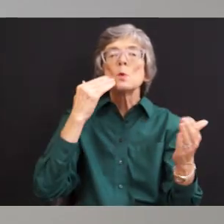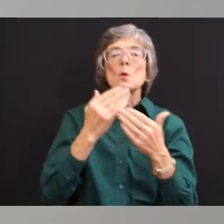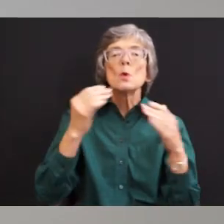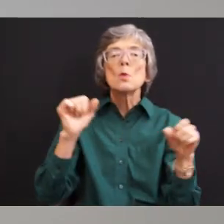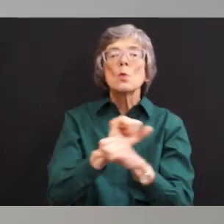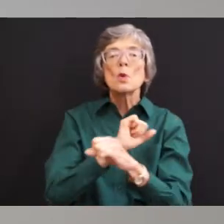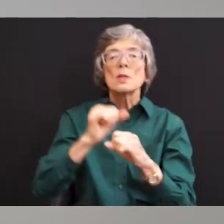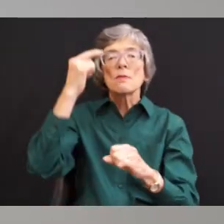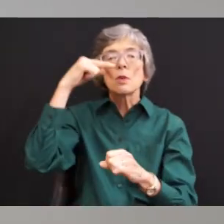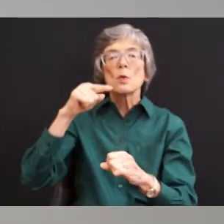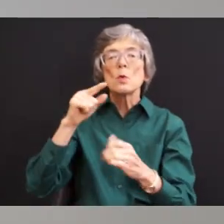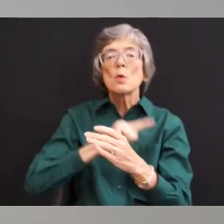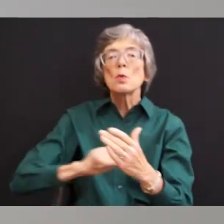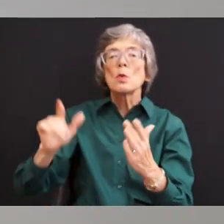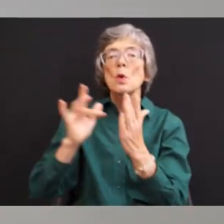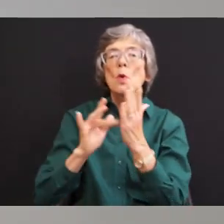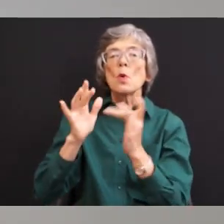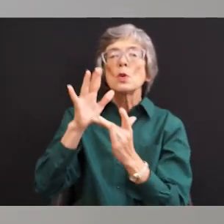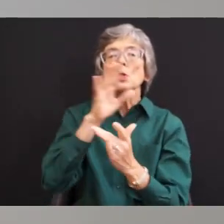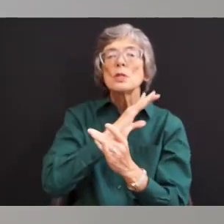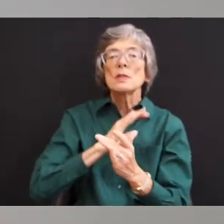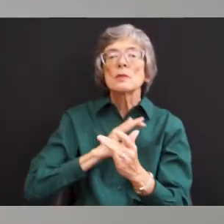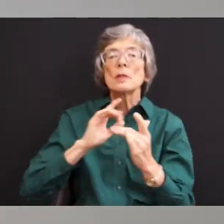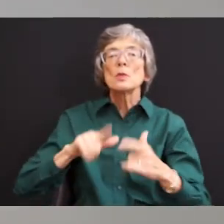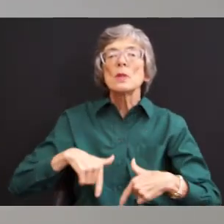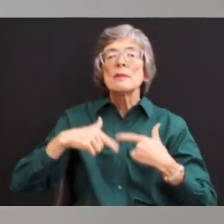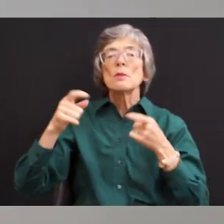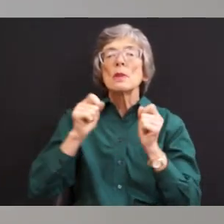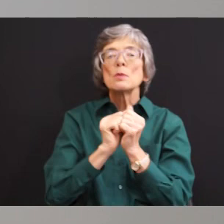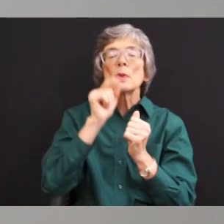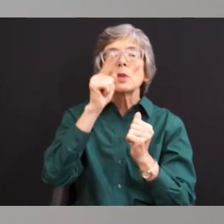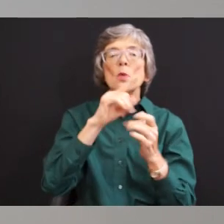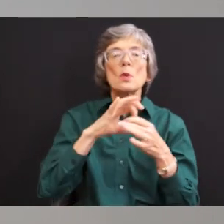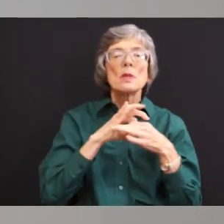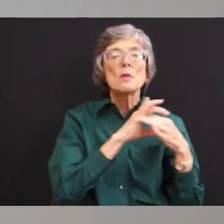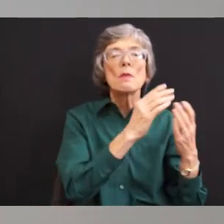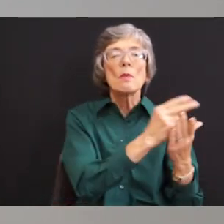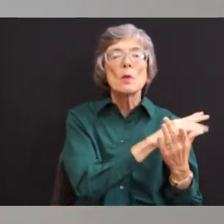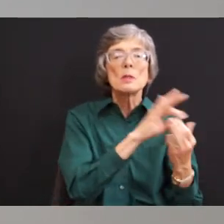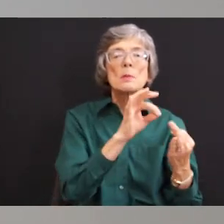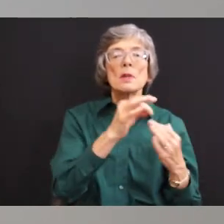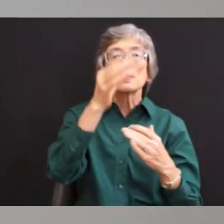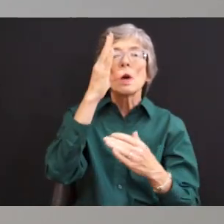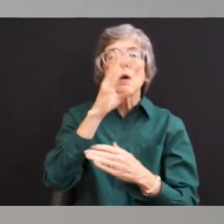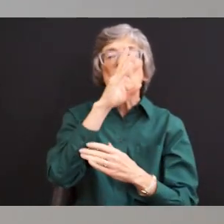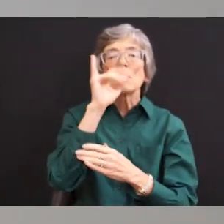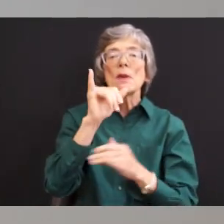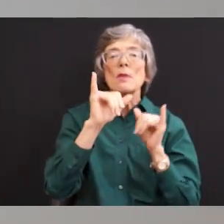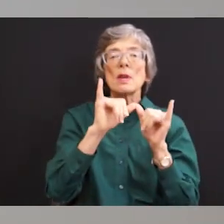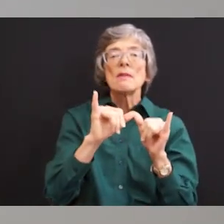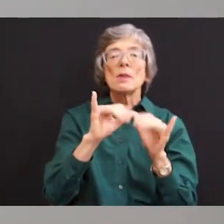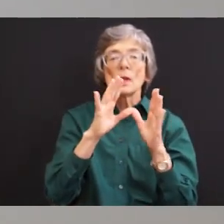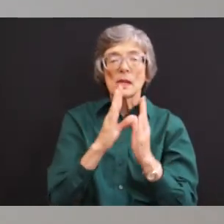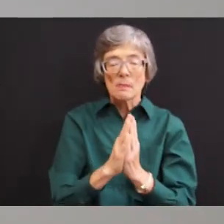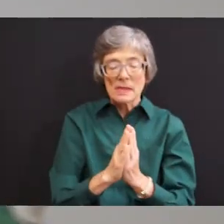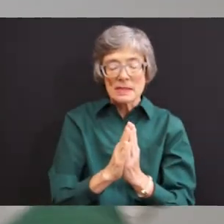Lord Jesus Christ, your Son, who lives and reigns with you in the unity of the Holy Spirit, God forever and ever.